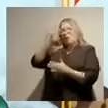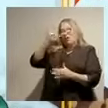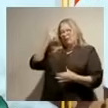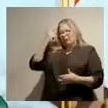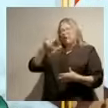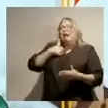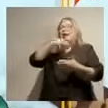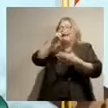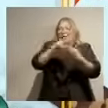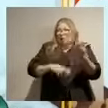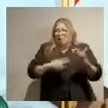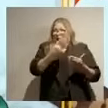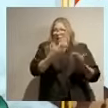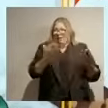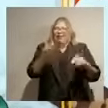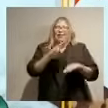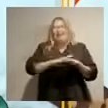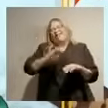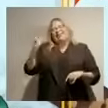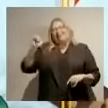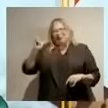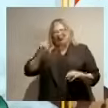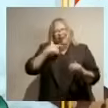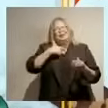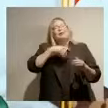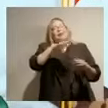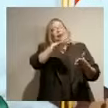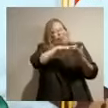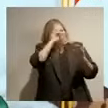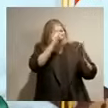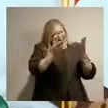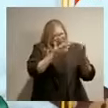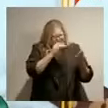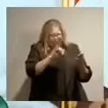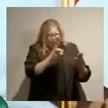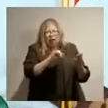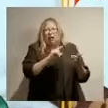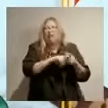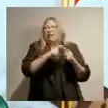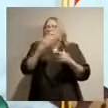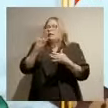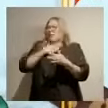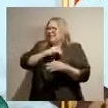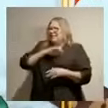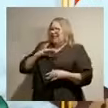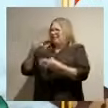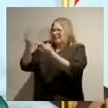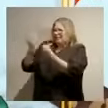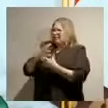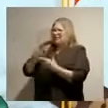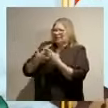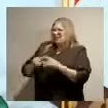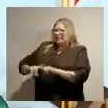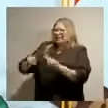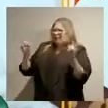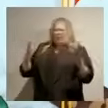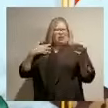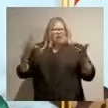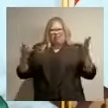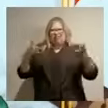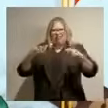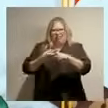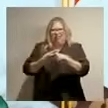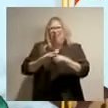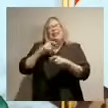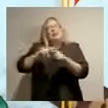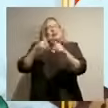on this thing called Instagram. And then I was told something very different by a member of my staff, and those two things need to be squared so I can